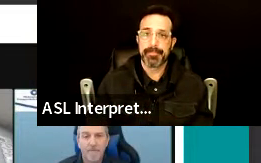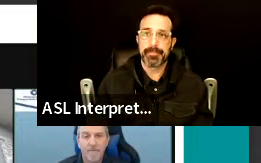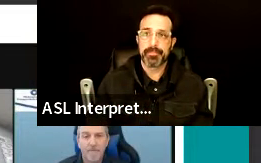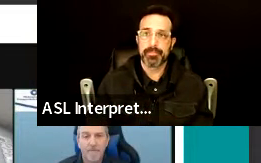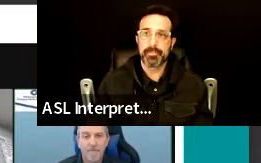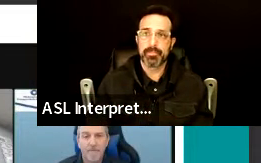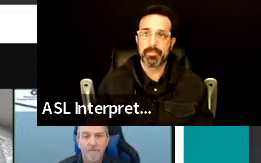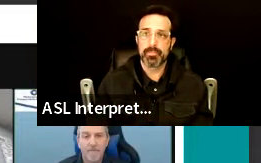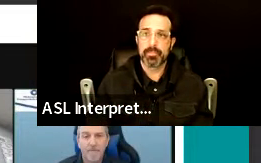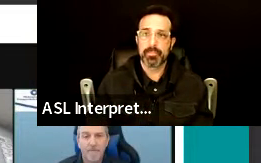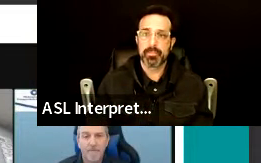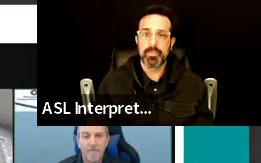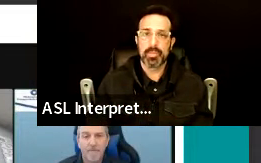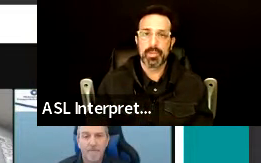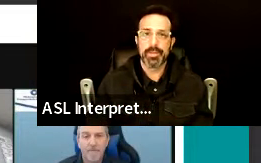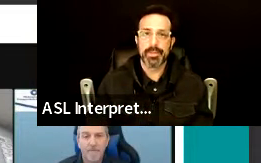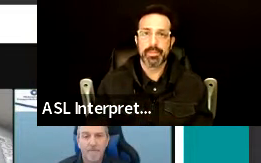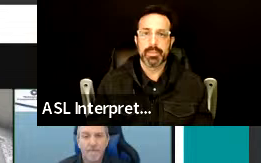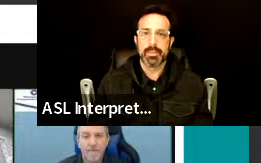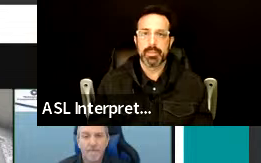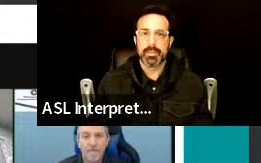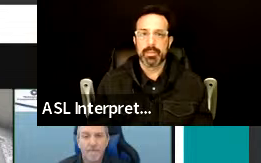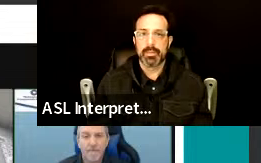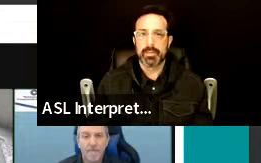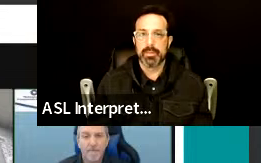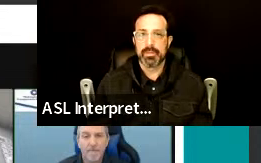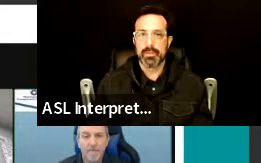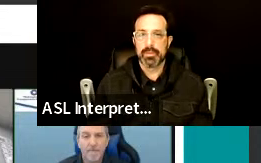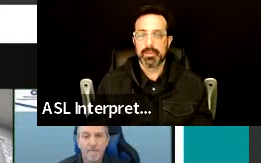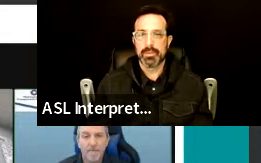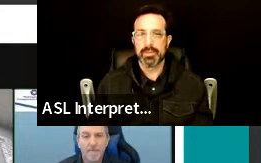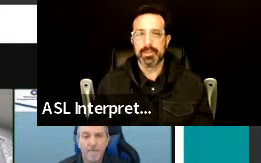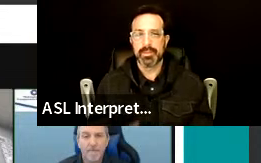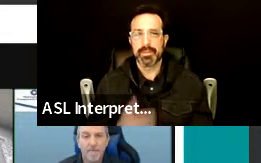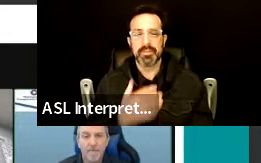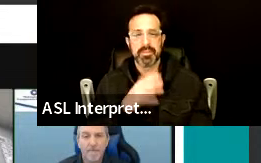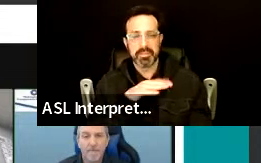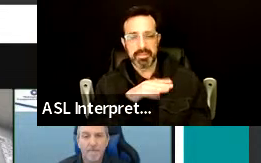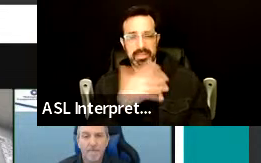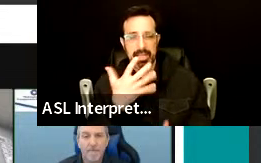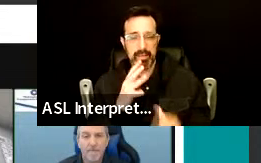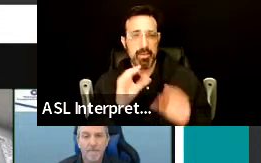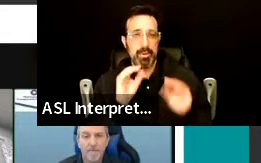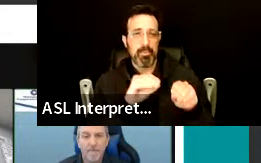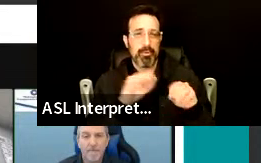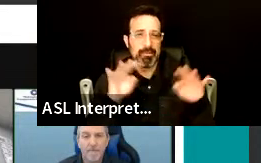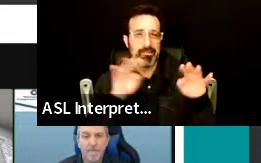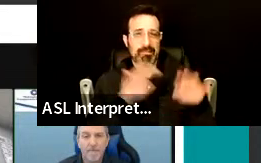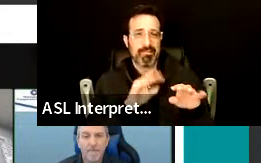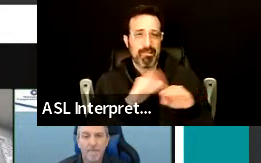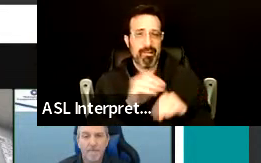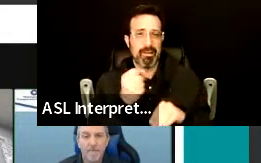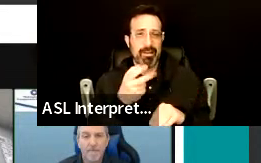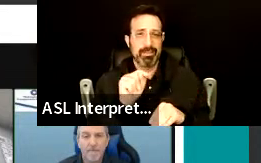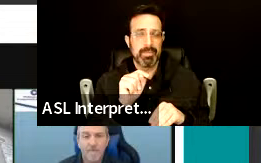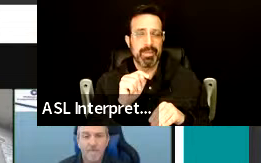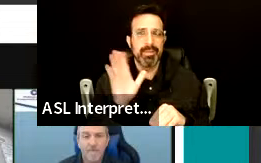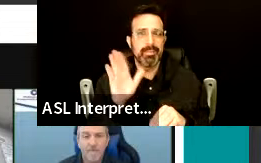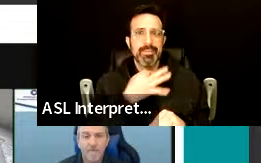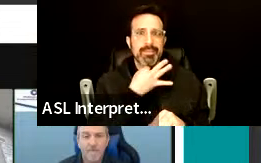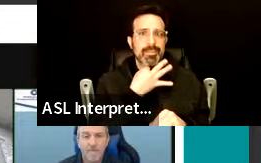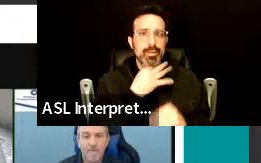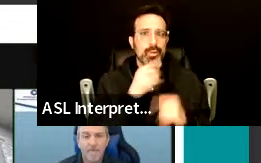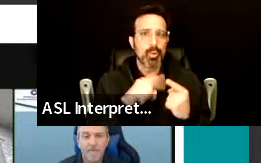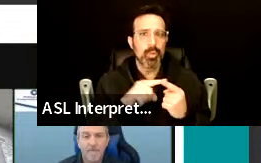Yes, Holly. So I don't want to put you on the spot really, but everybody wants to know, when's the construction going to